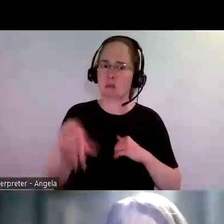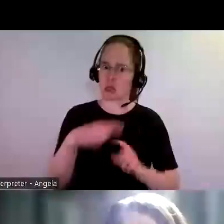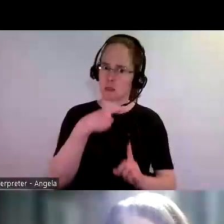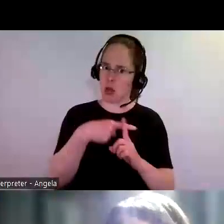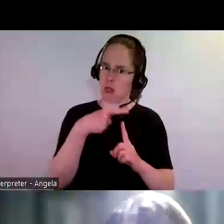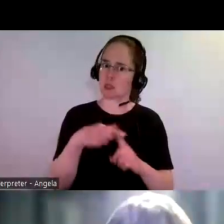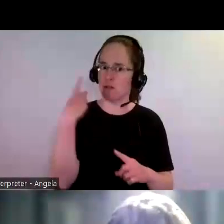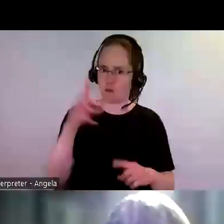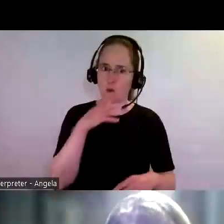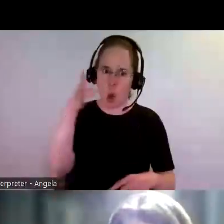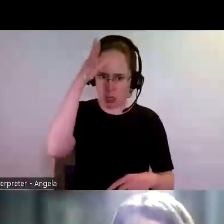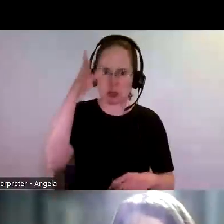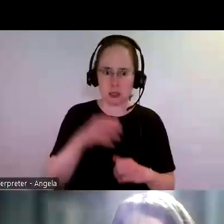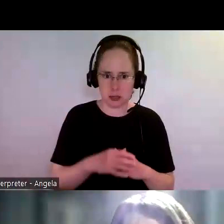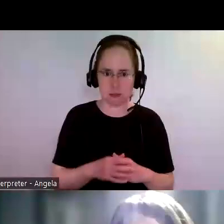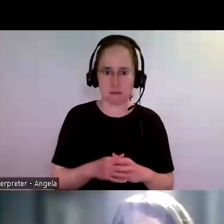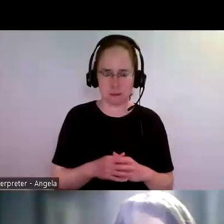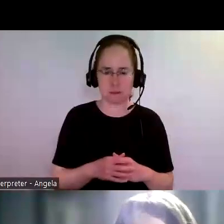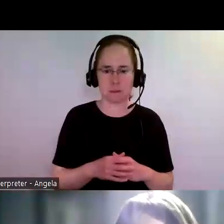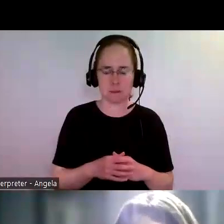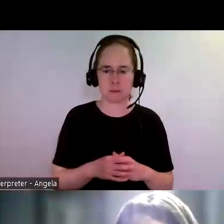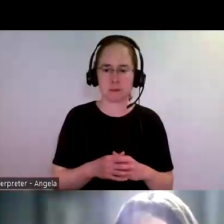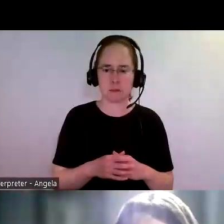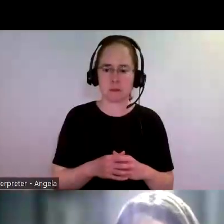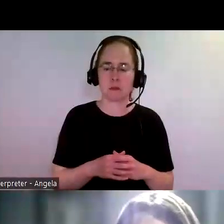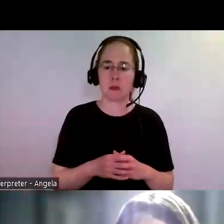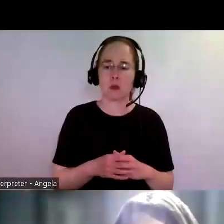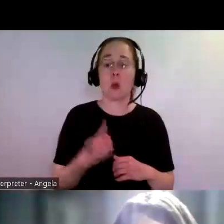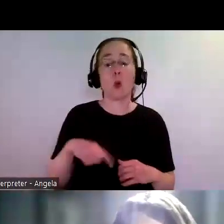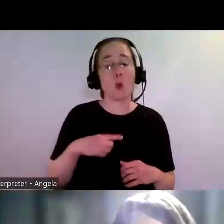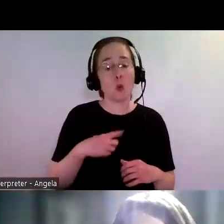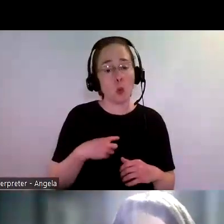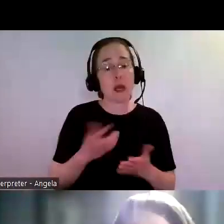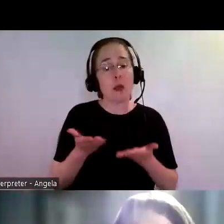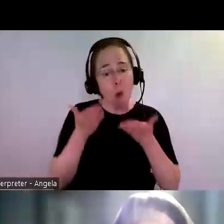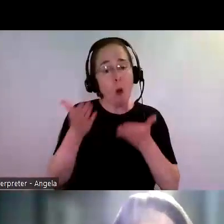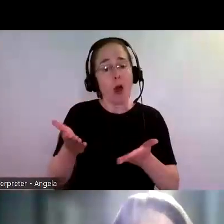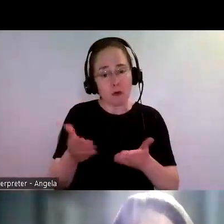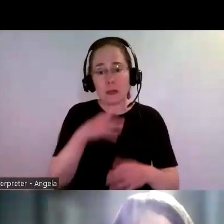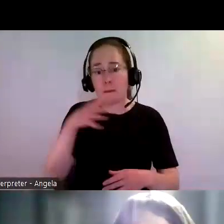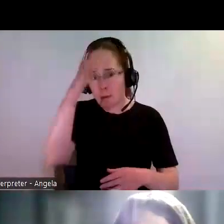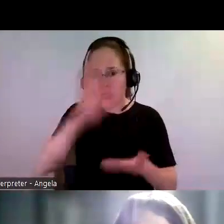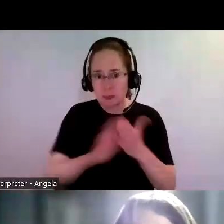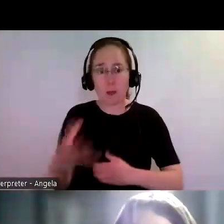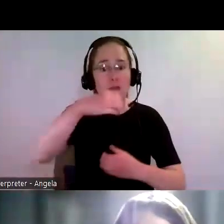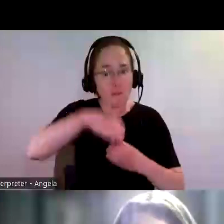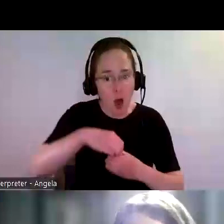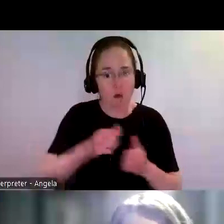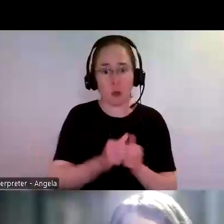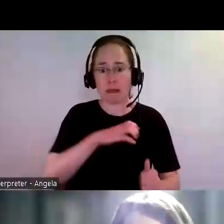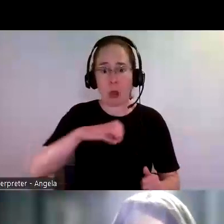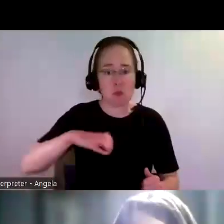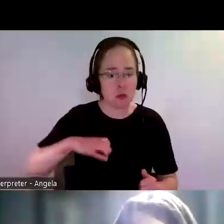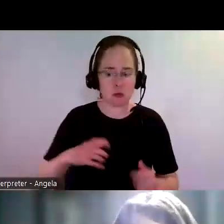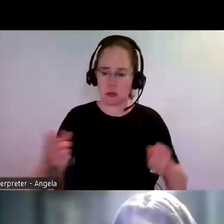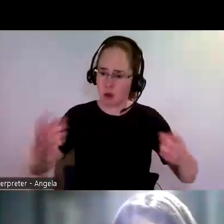for our parents. We offer for our parents to get involved, sit on councils, come to the